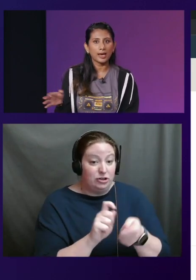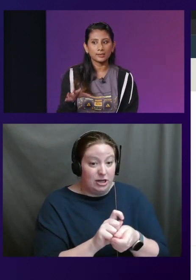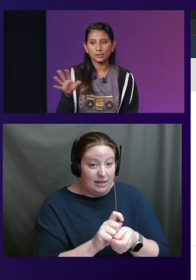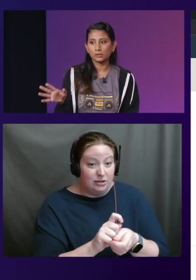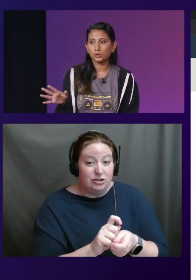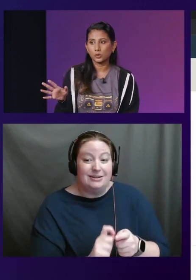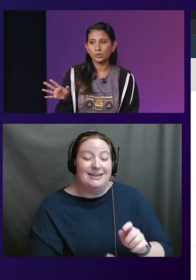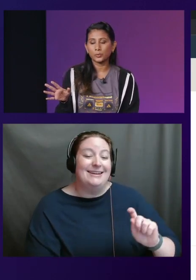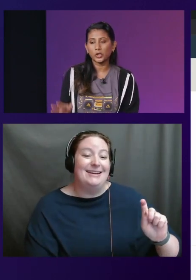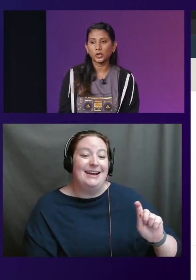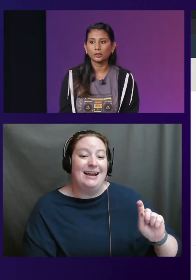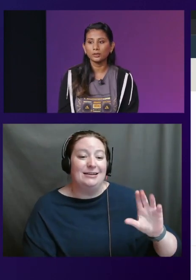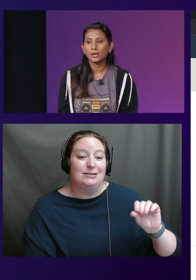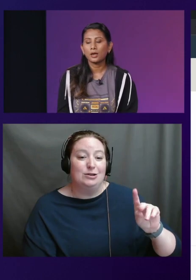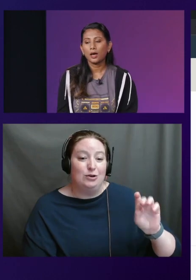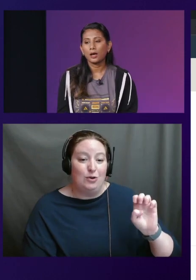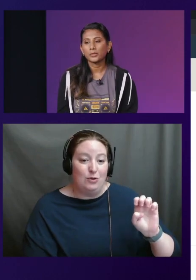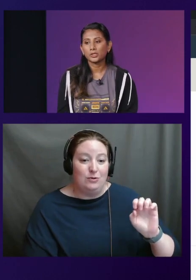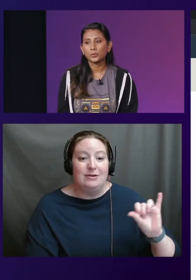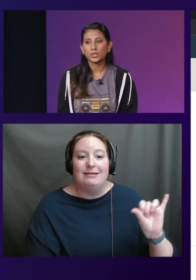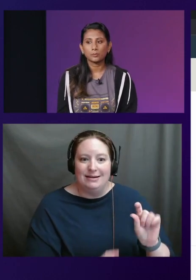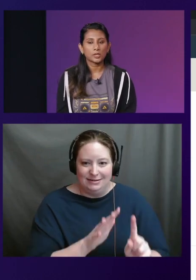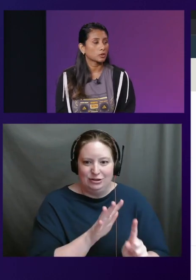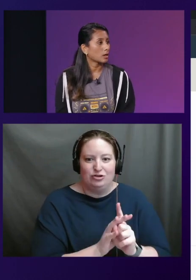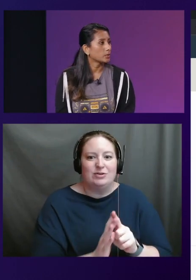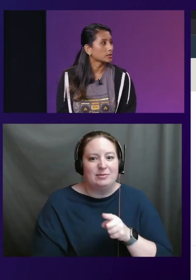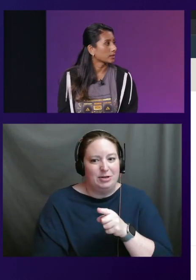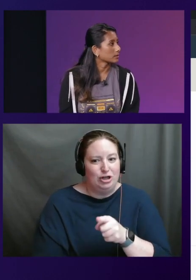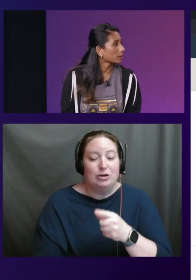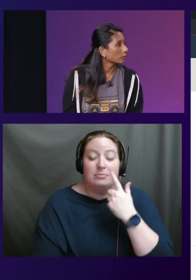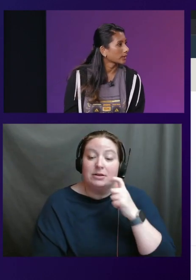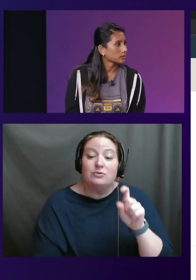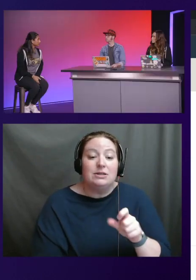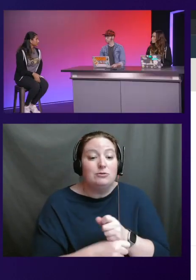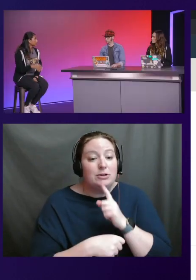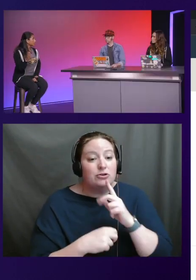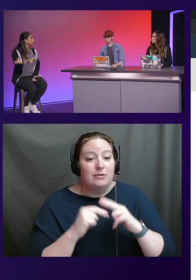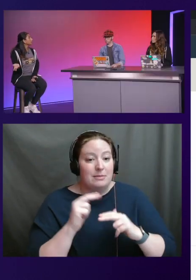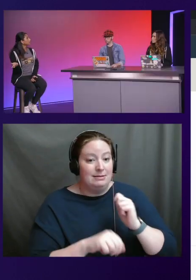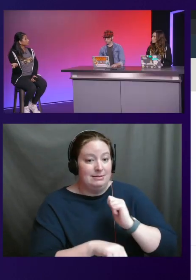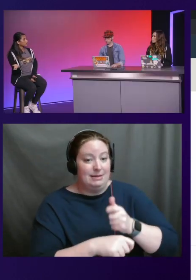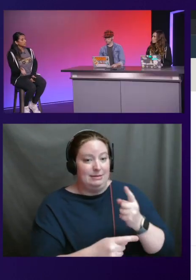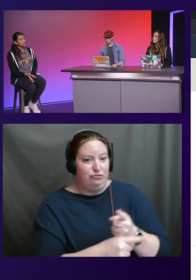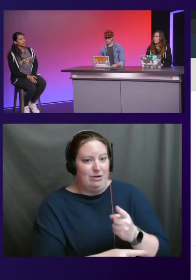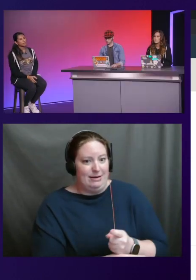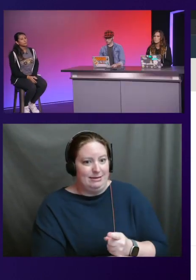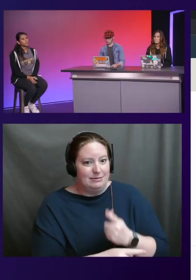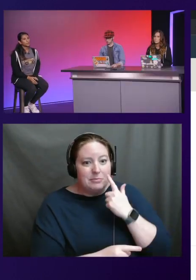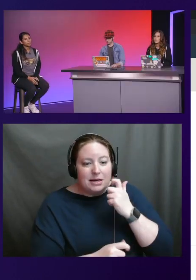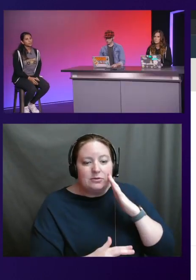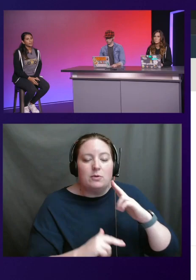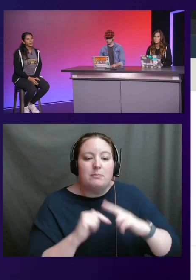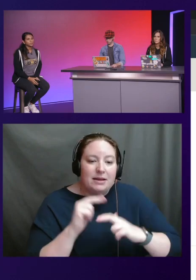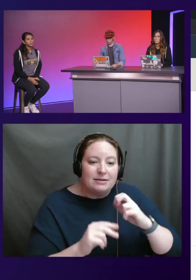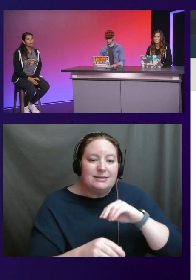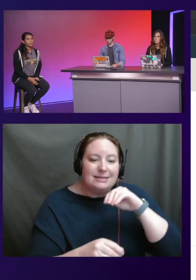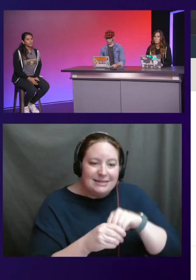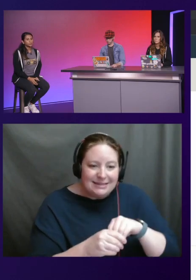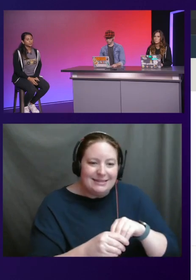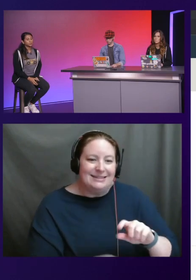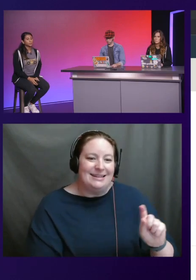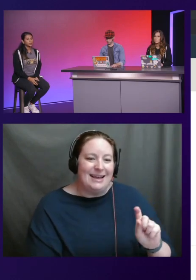Xcode as it shows up here, because we need to make sure our build settings are correct, because it is going to build in the